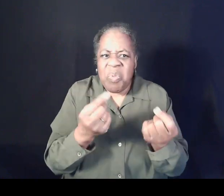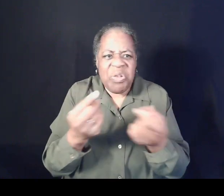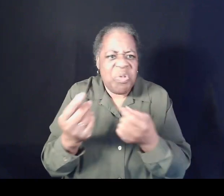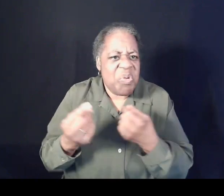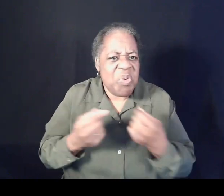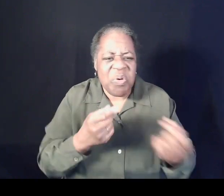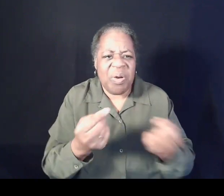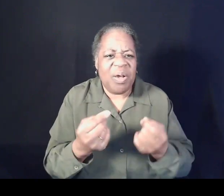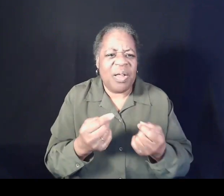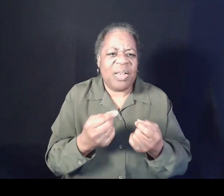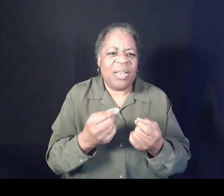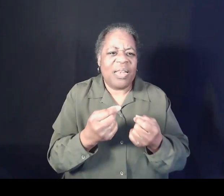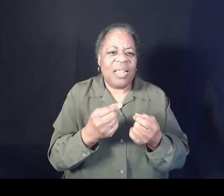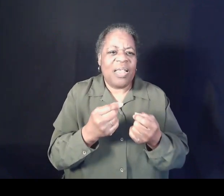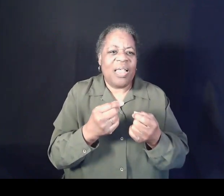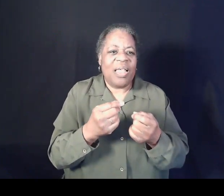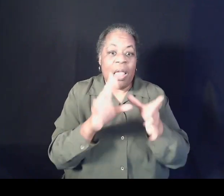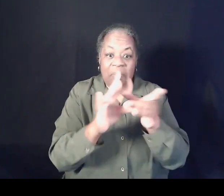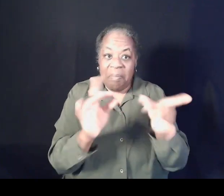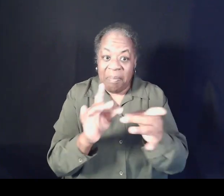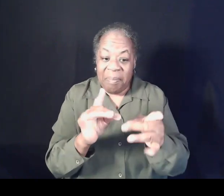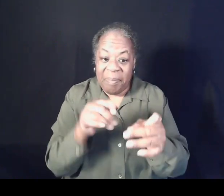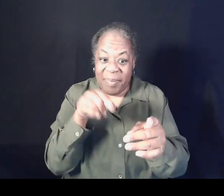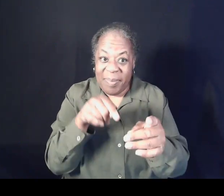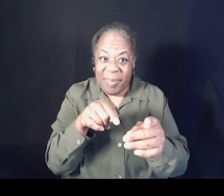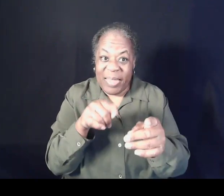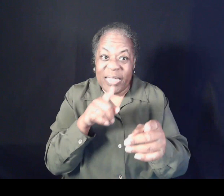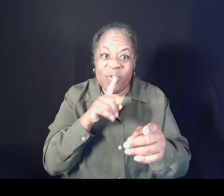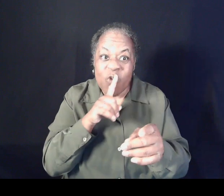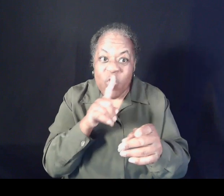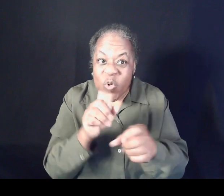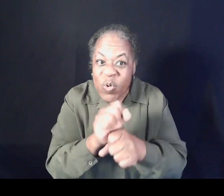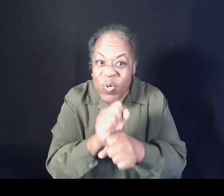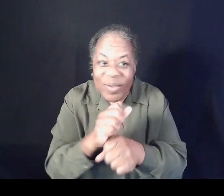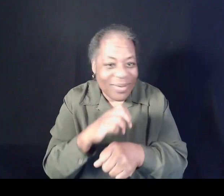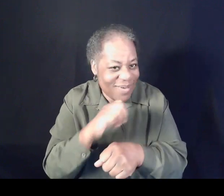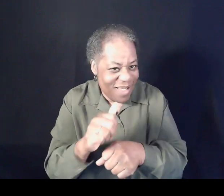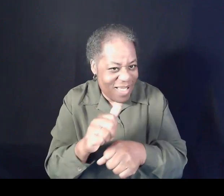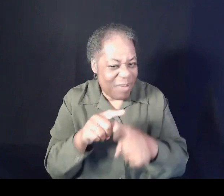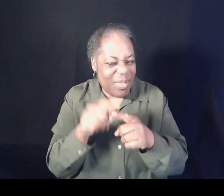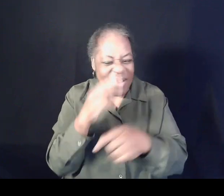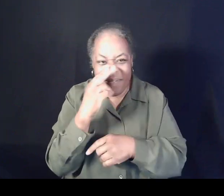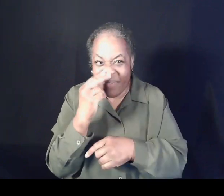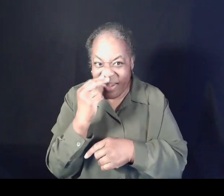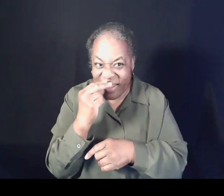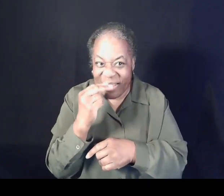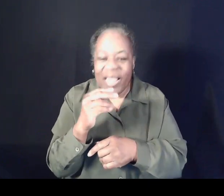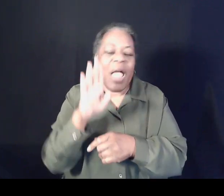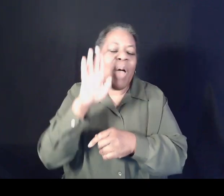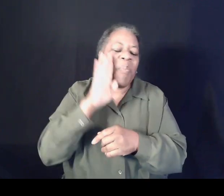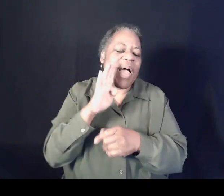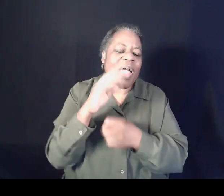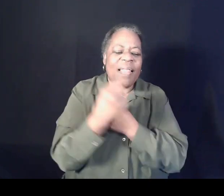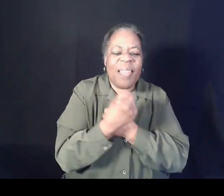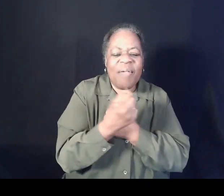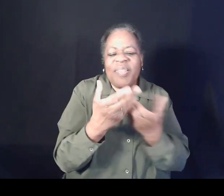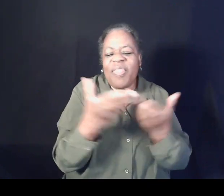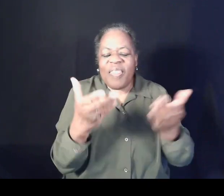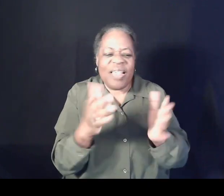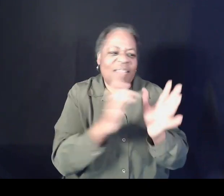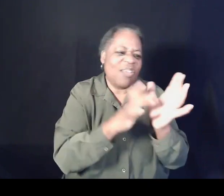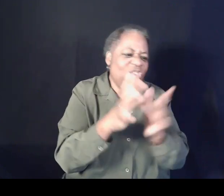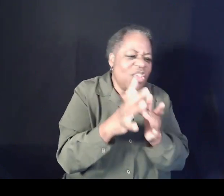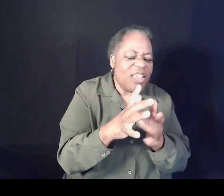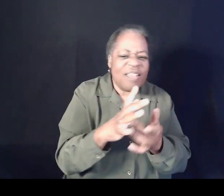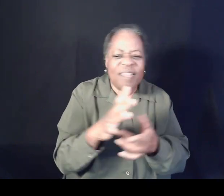None of what I'm about to say is actually true, but I hope it's fun. As you know, Brian loves many things. He loves Jesus. He loves Karen and his